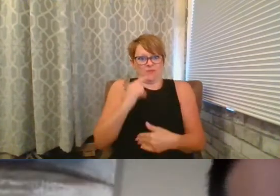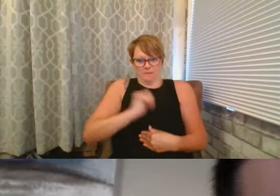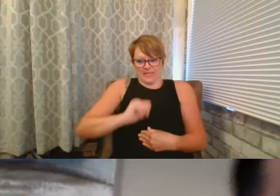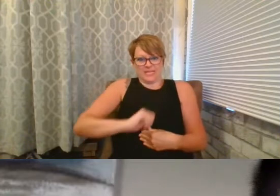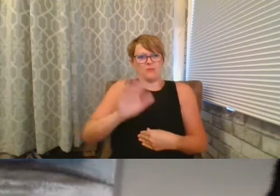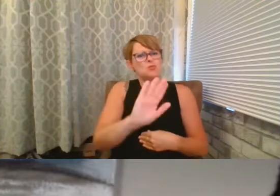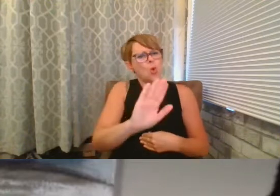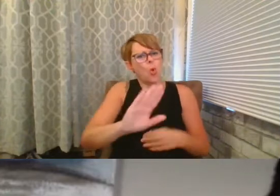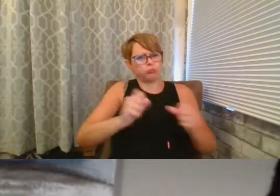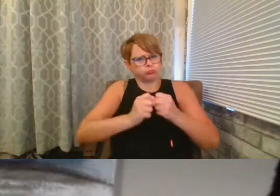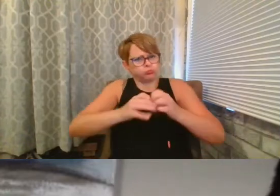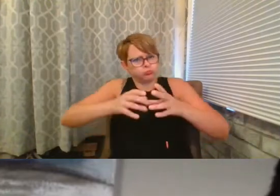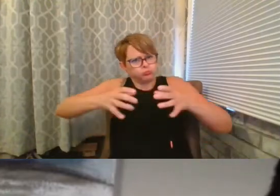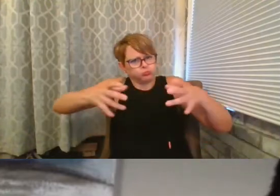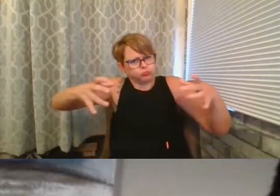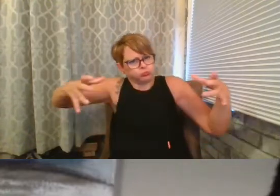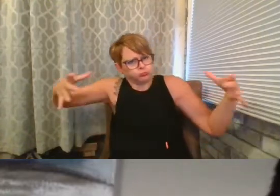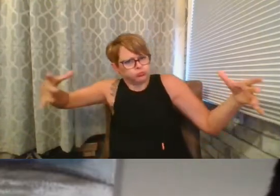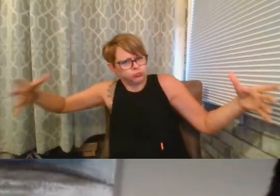you would never capture the entire pie.